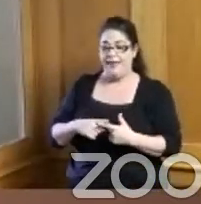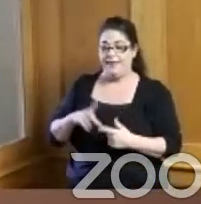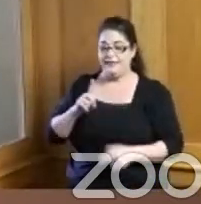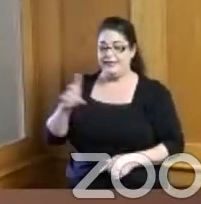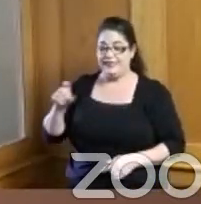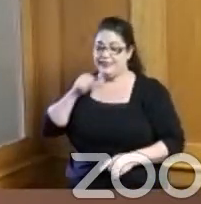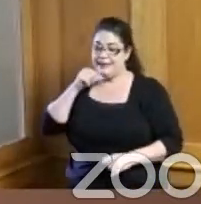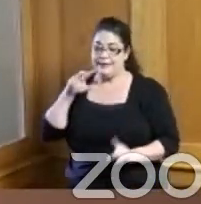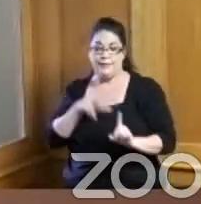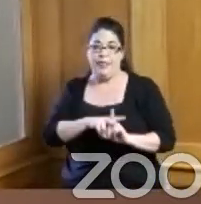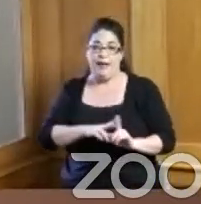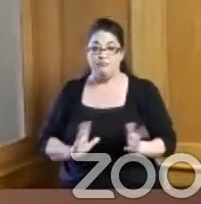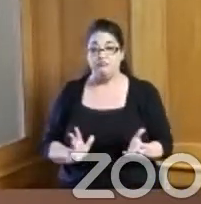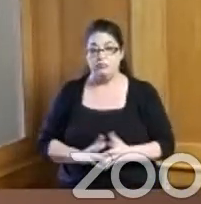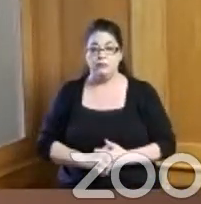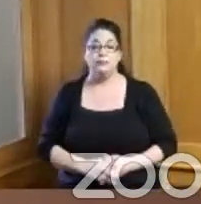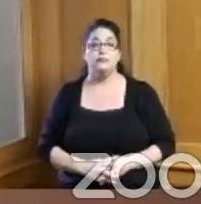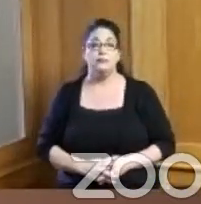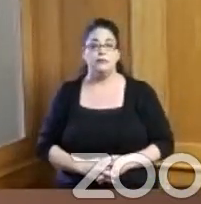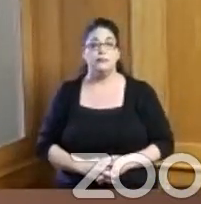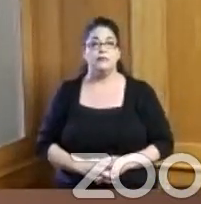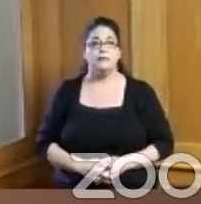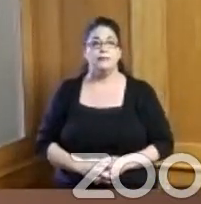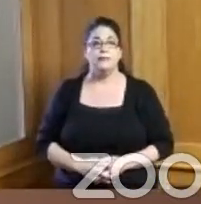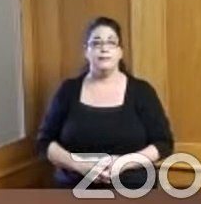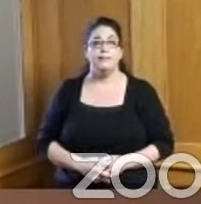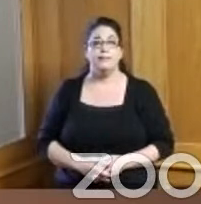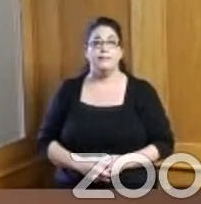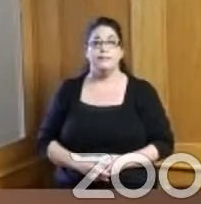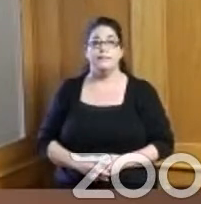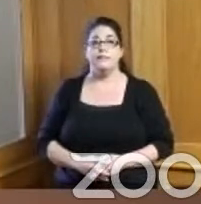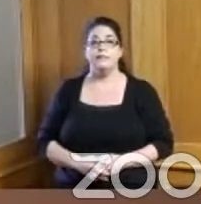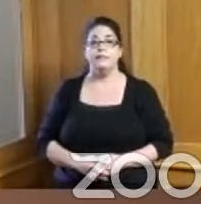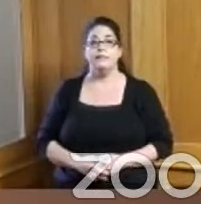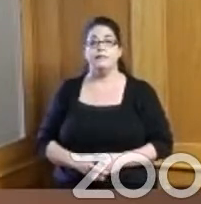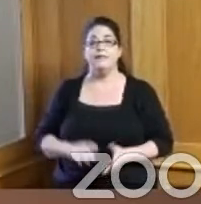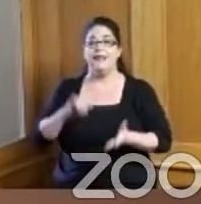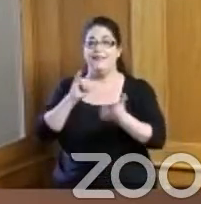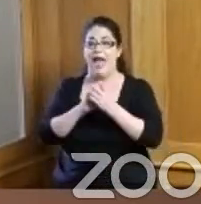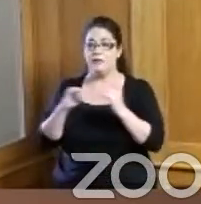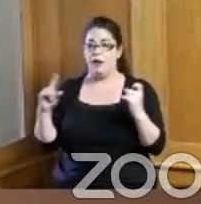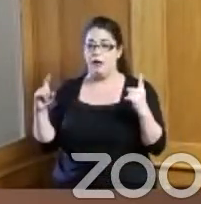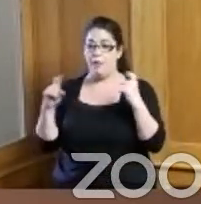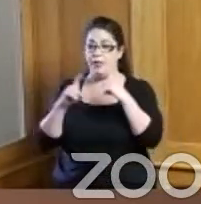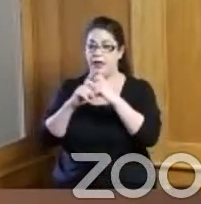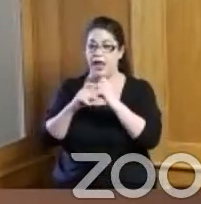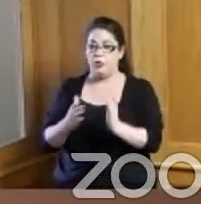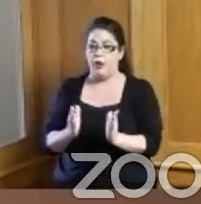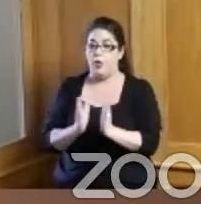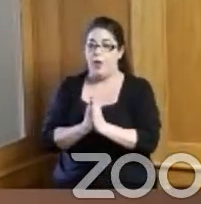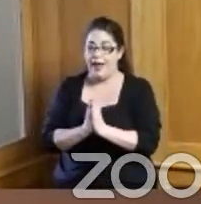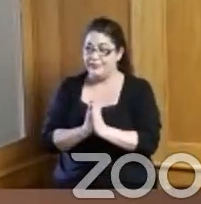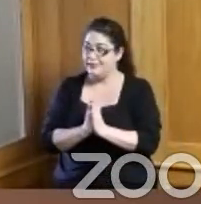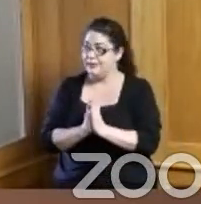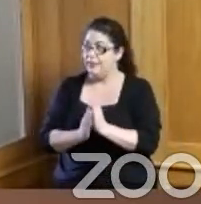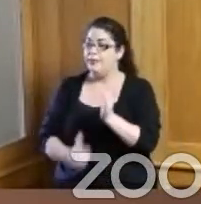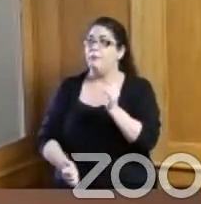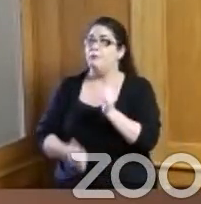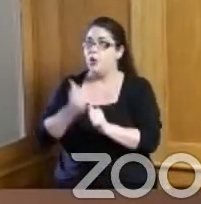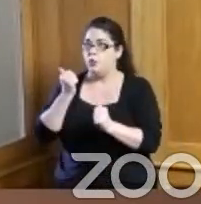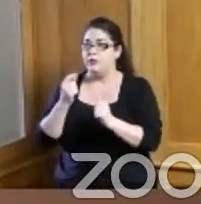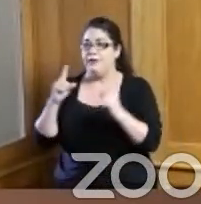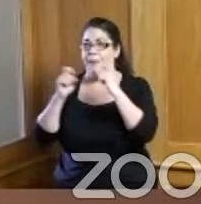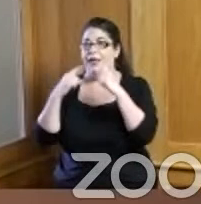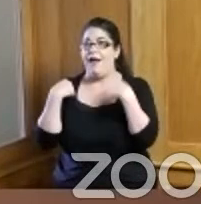basically. So that is a fairly complicated request, one of the more complicated requests I've ever presented to the